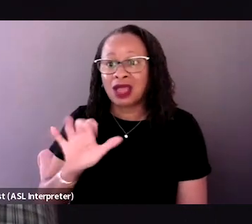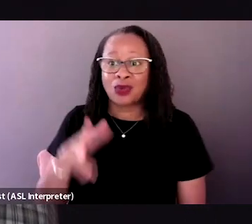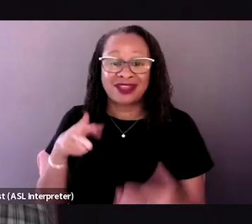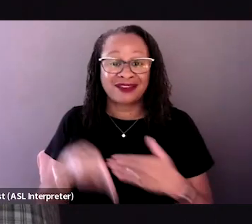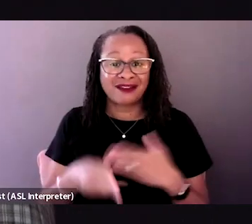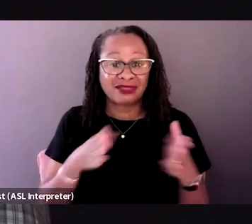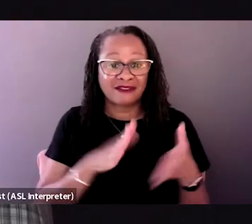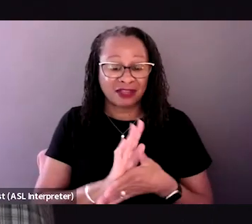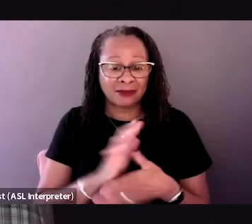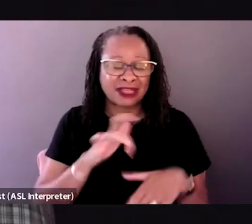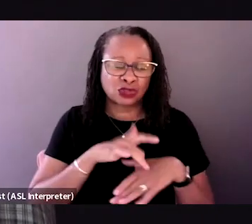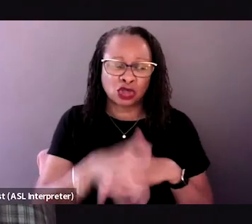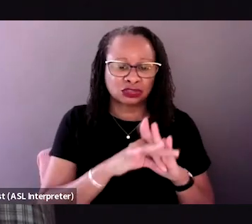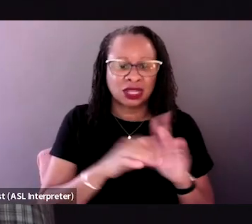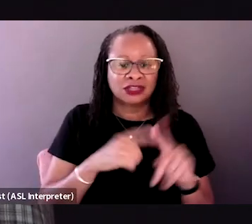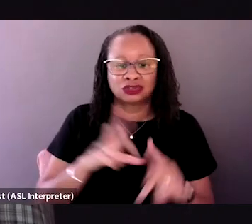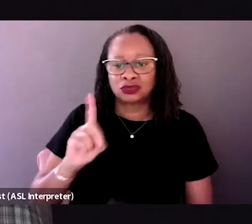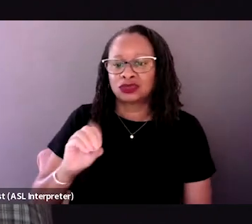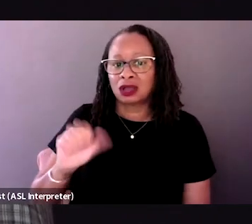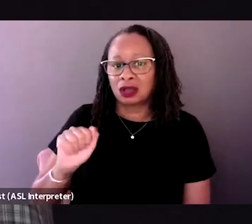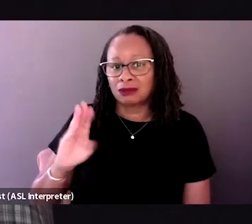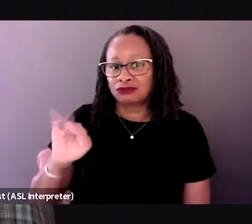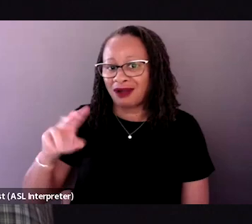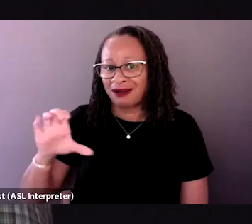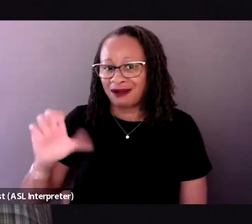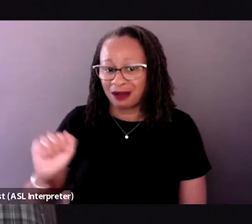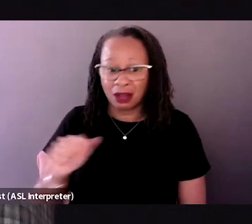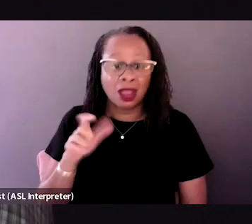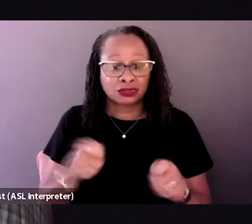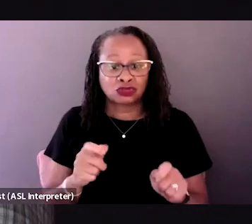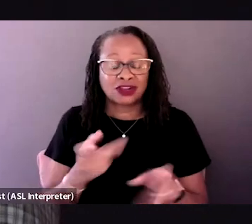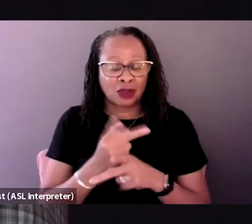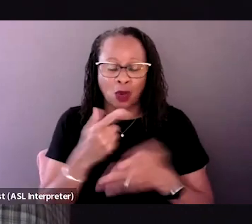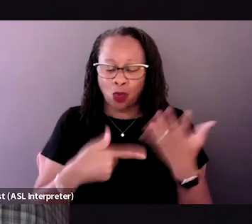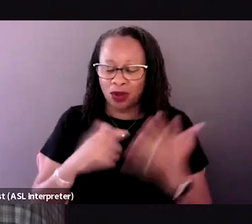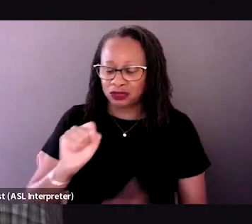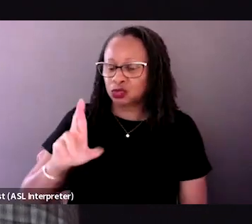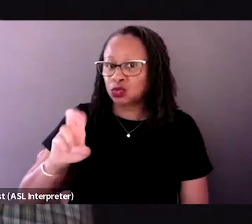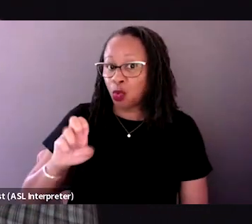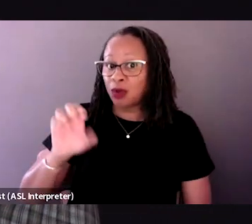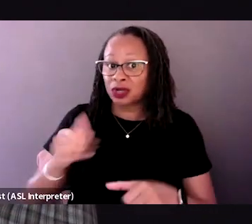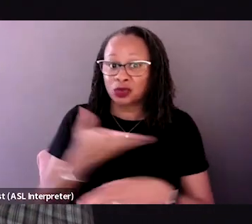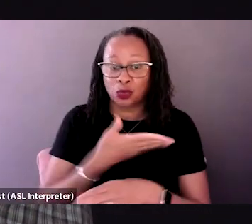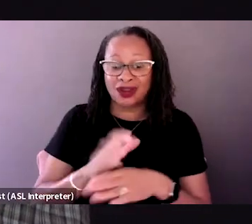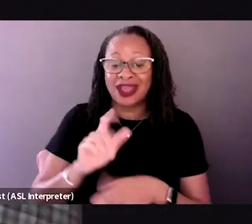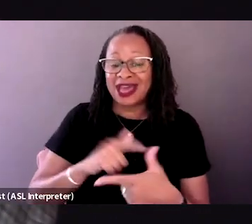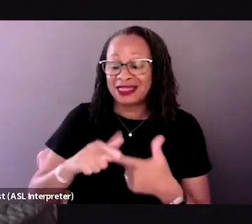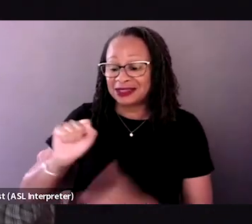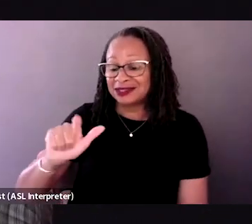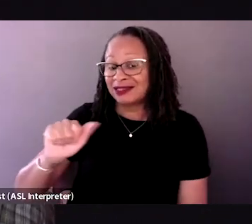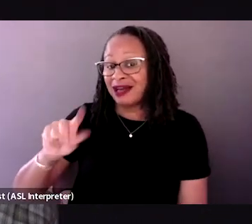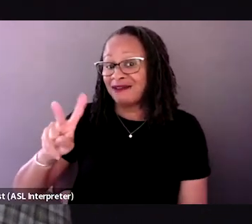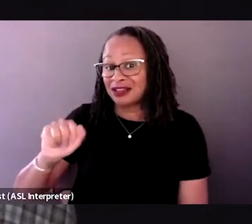discovery that we made, and we actually cut the film to Daka Braka. We were trying to figure out what score could possibly work for this, and